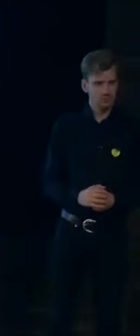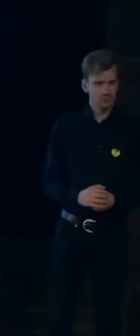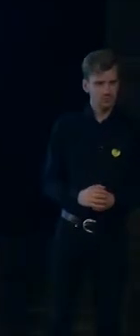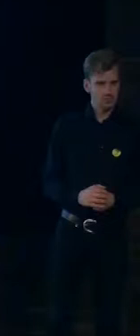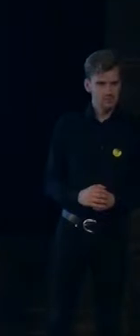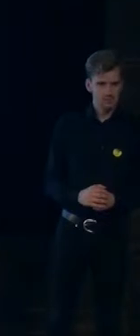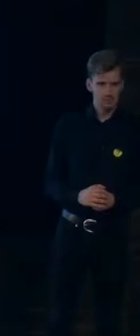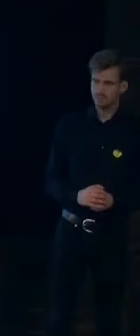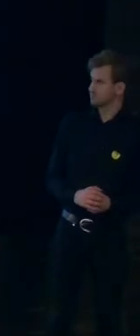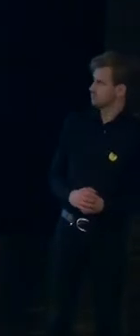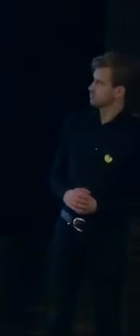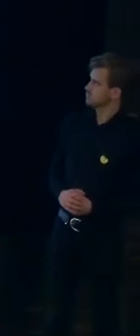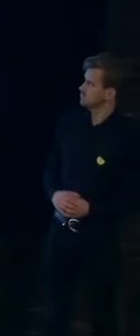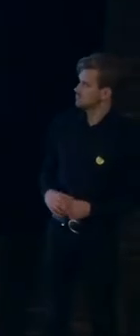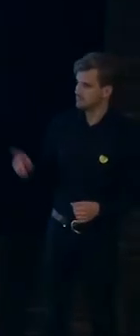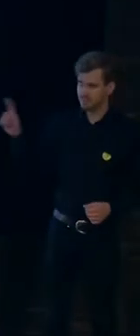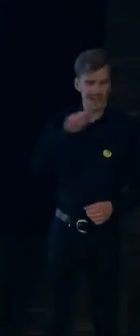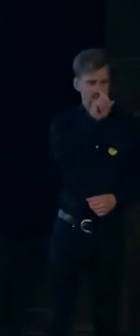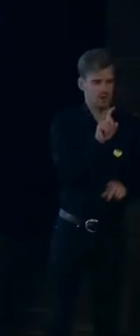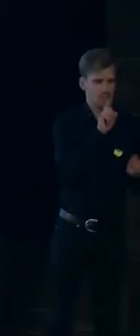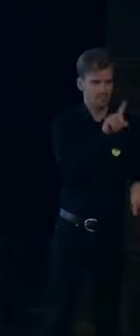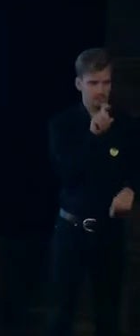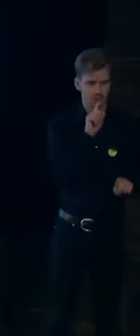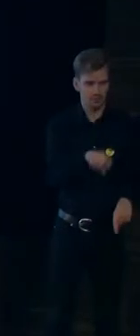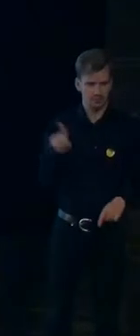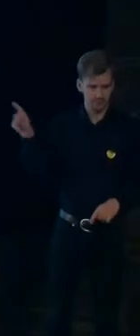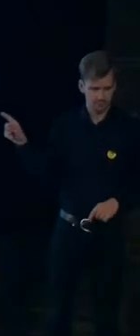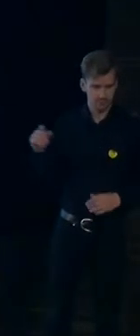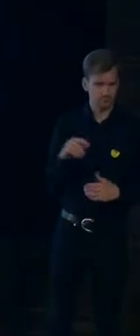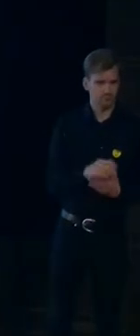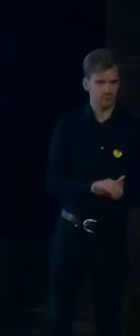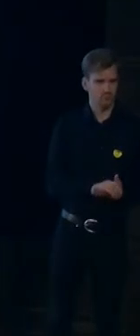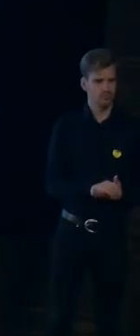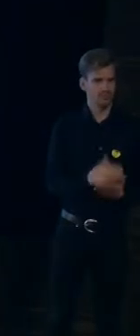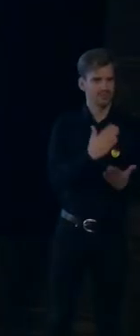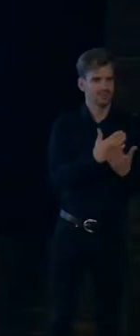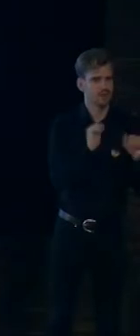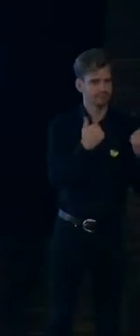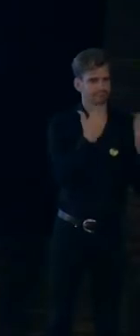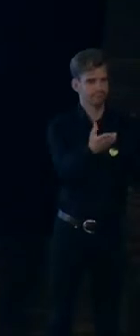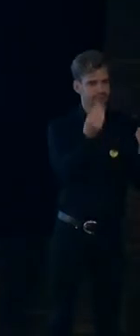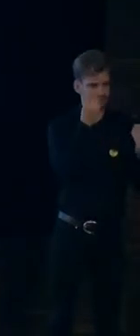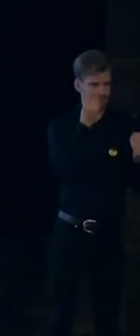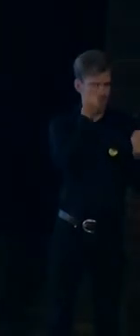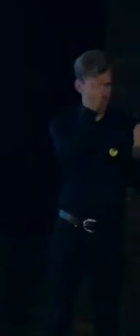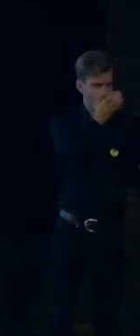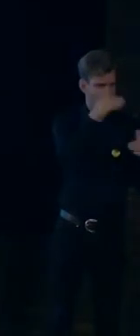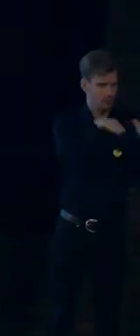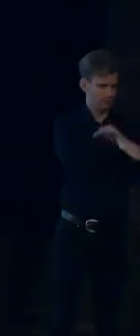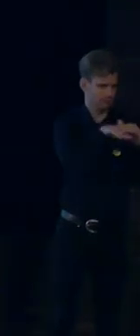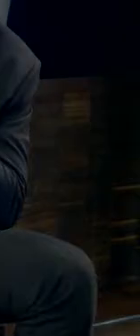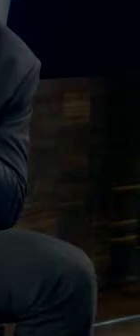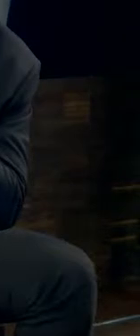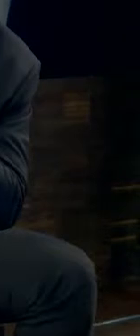Easy to read makes information accessible. Mm-hmm. Easy to read allows people to make informed decisions